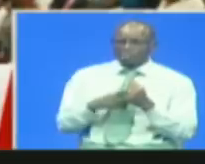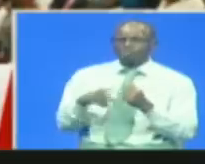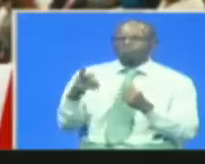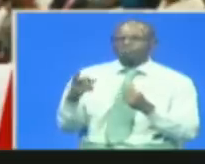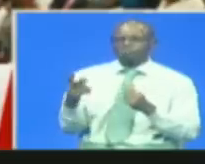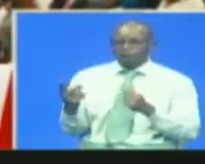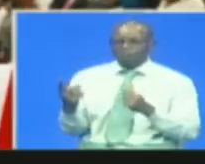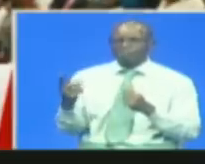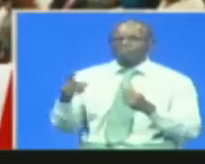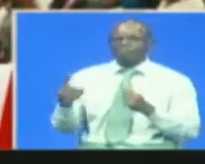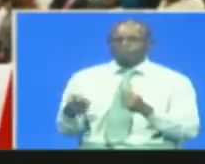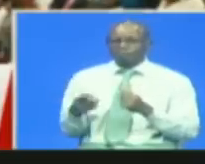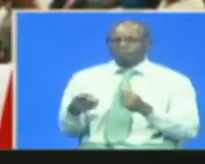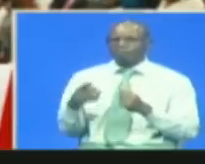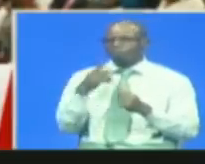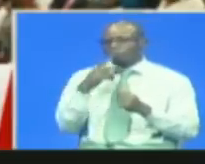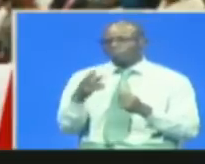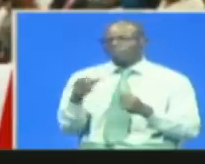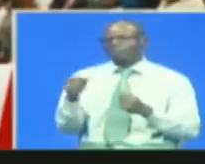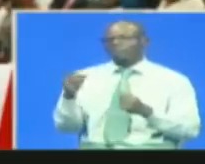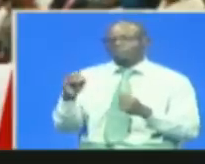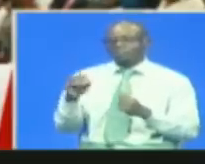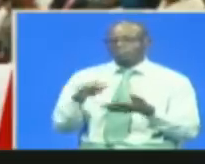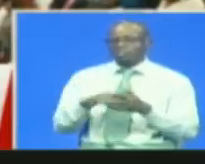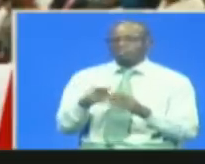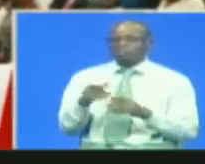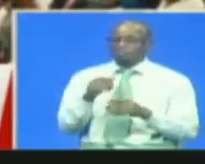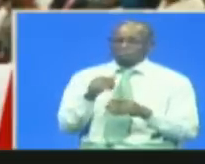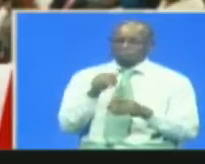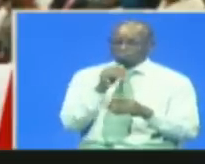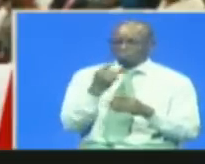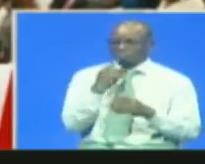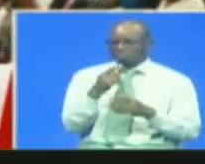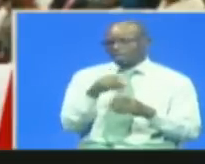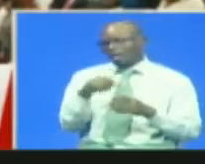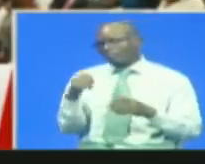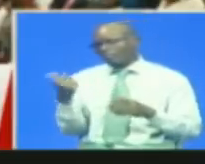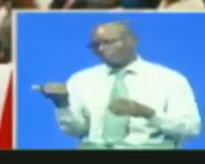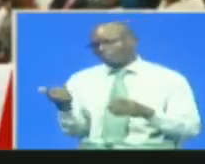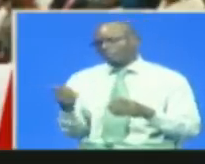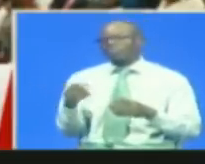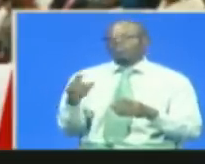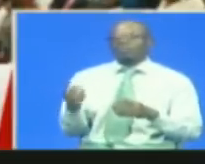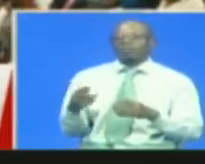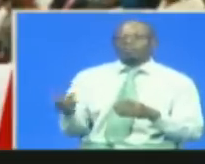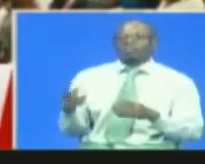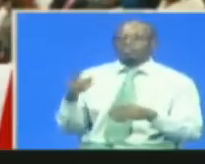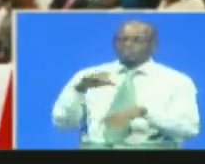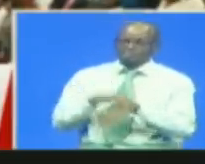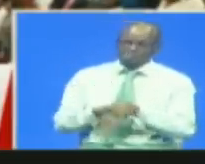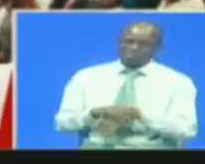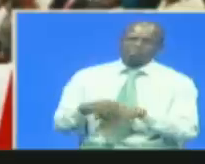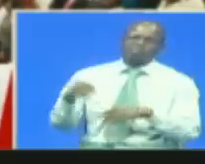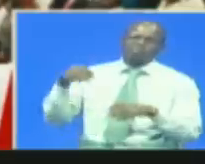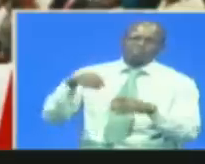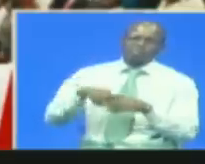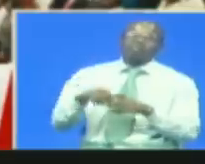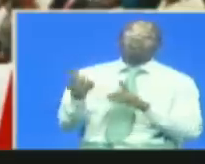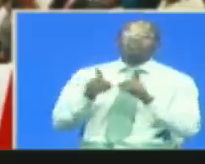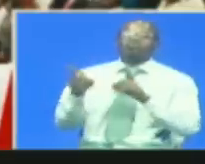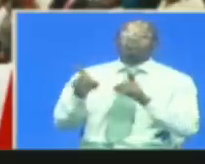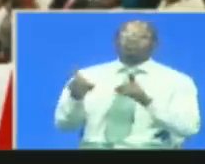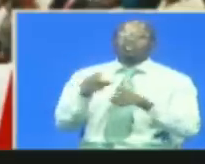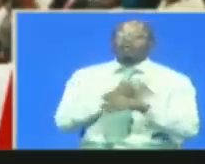621,250. And that's not even factoring in the thousands they receive monthly in a transport allowance, their 10 million shilling